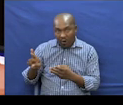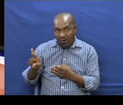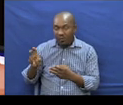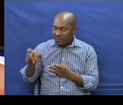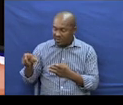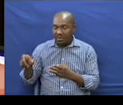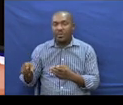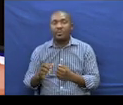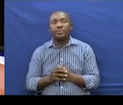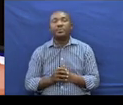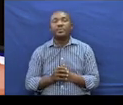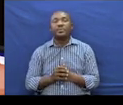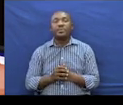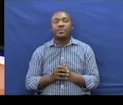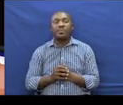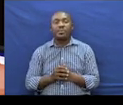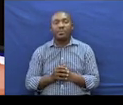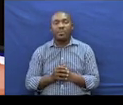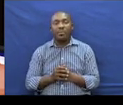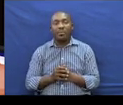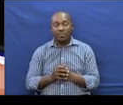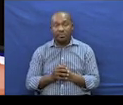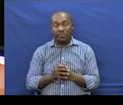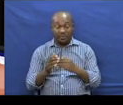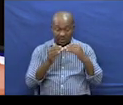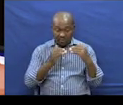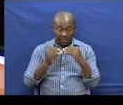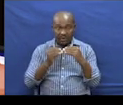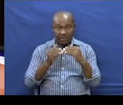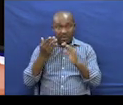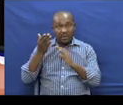as the government of the people,